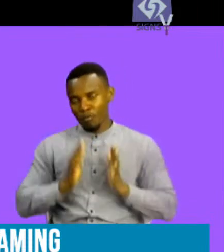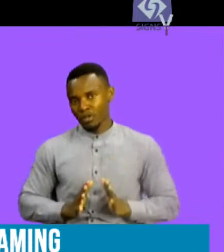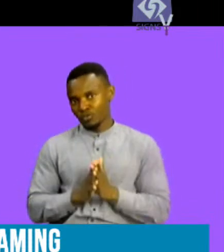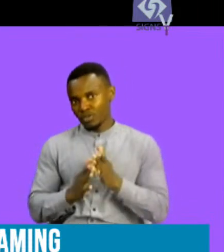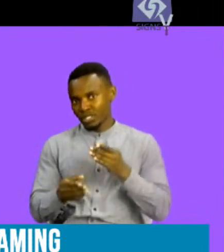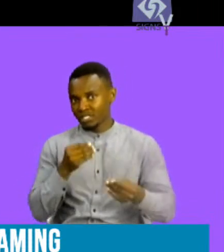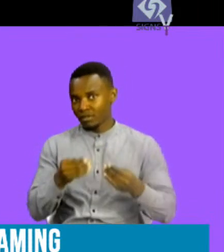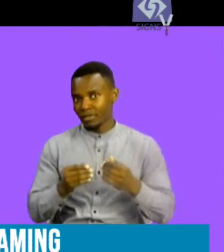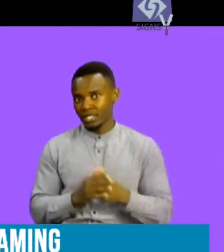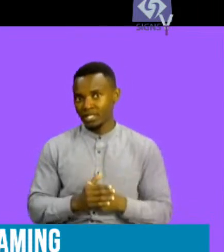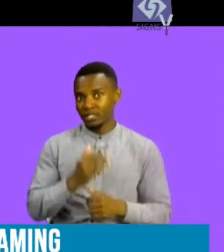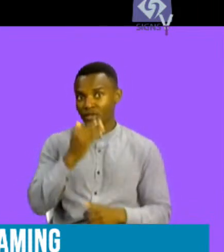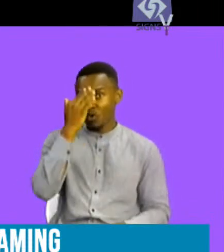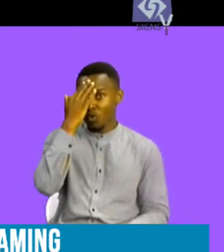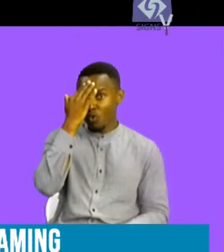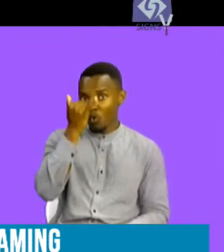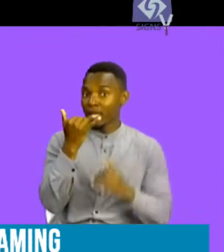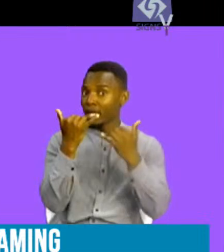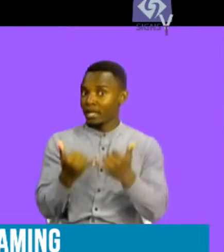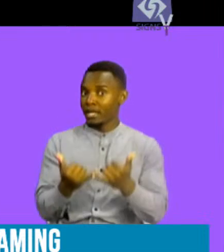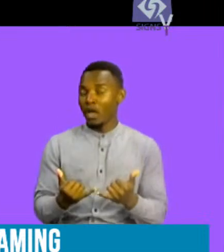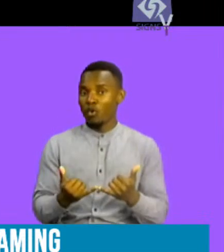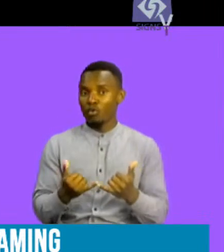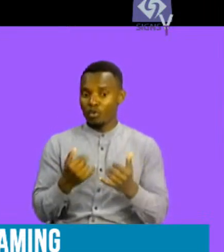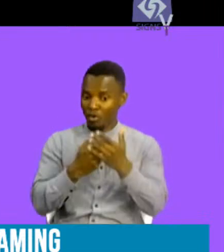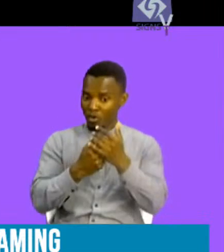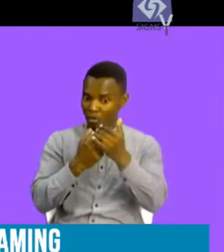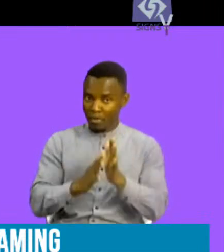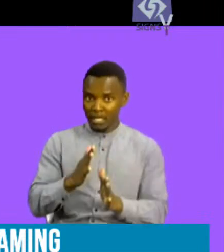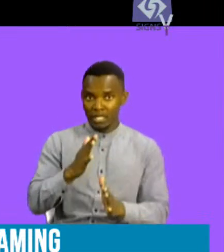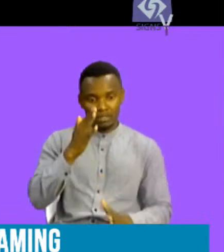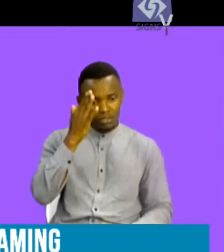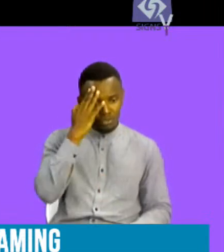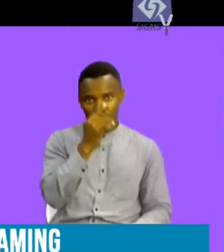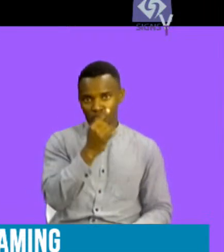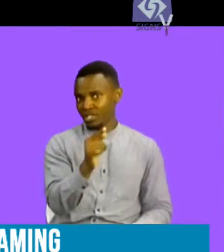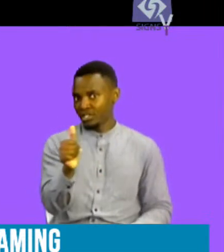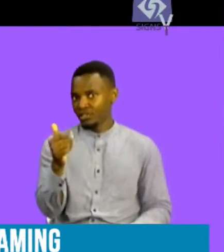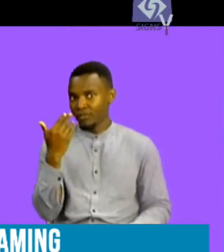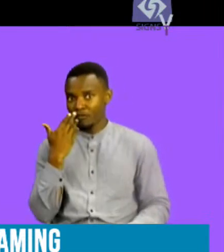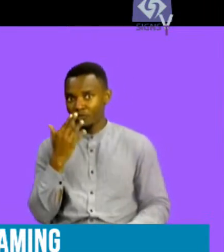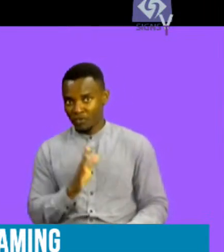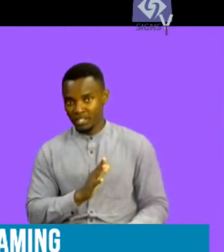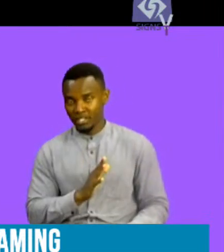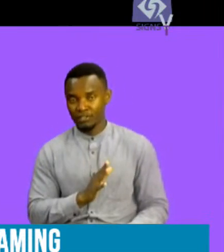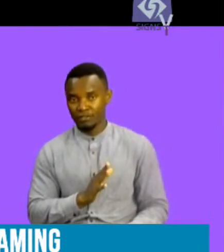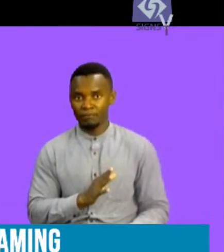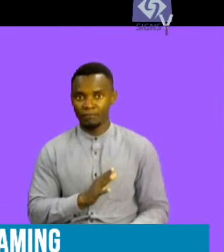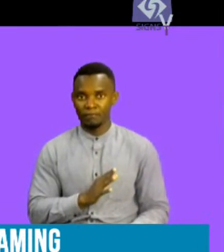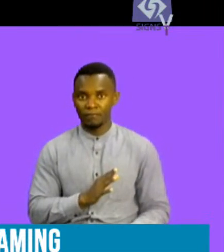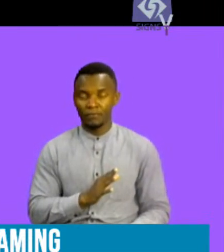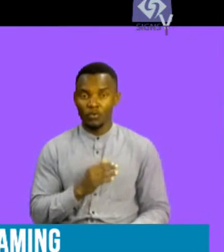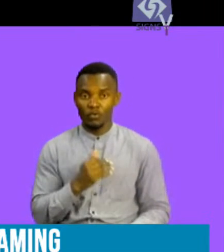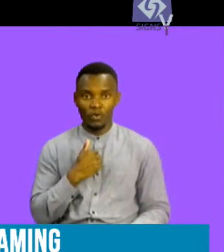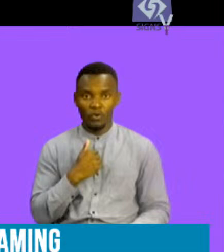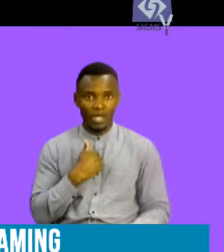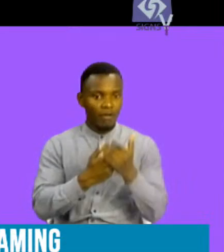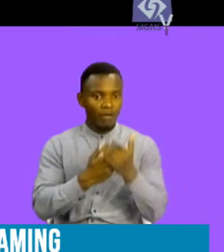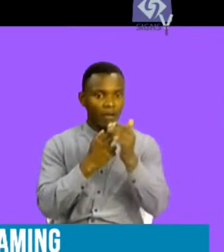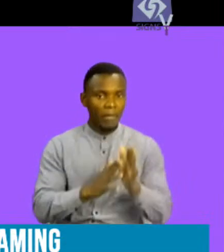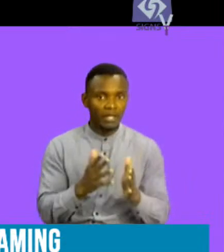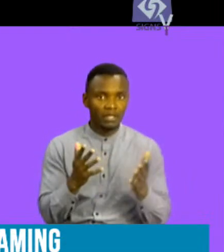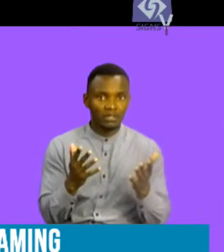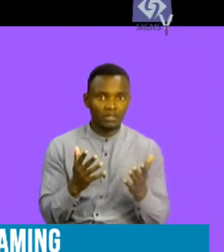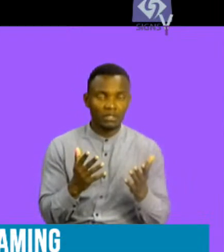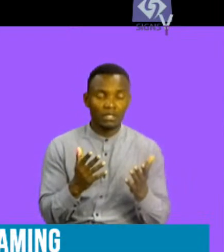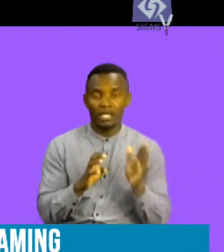now, partners have known each other. We have, for example, partners who work in a place like